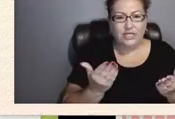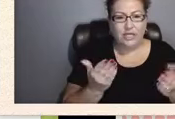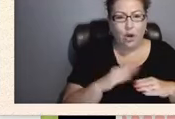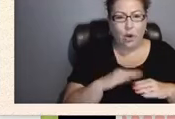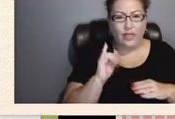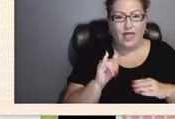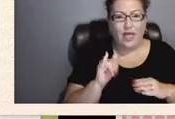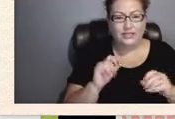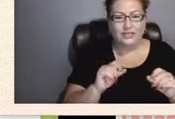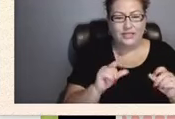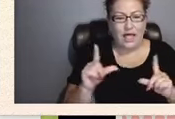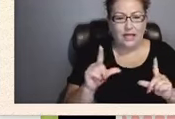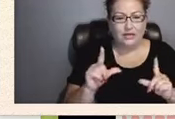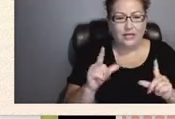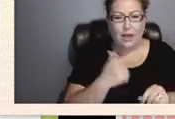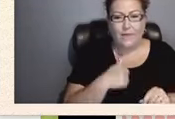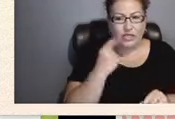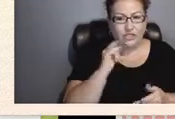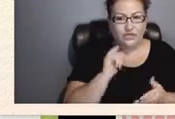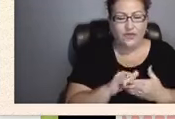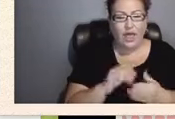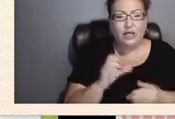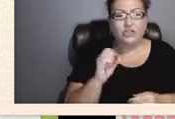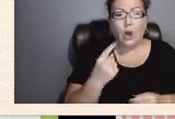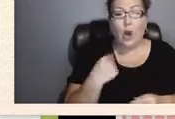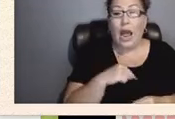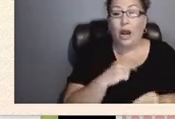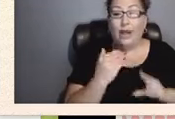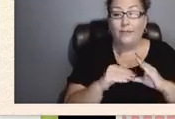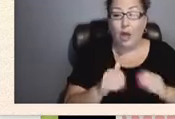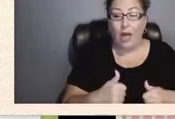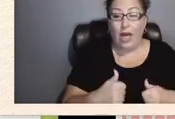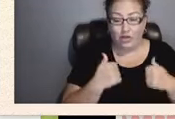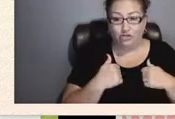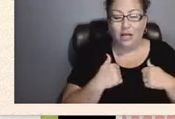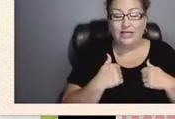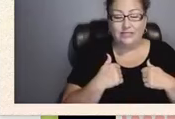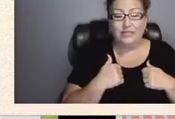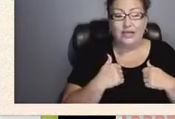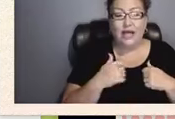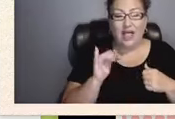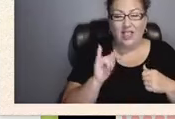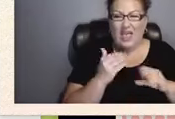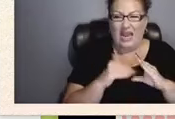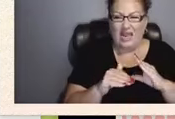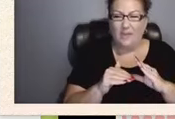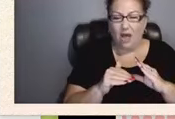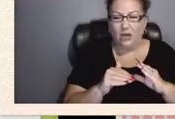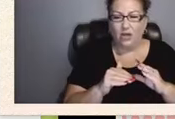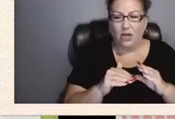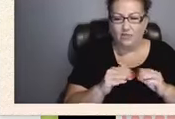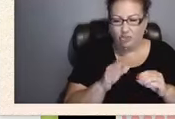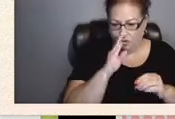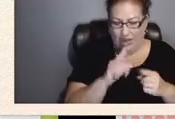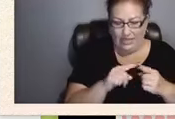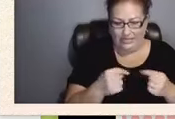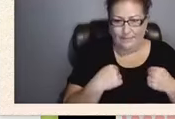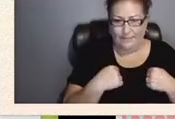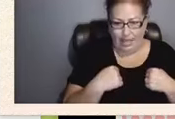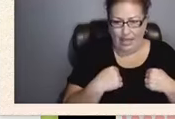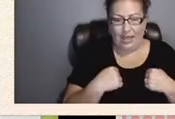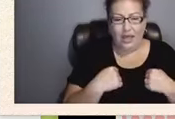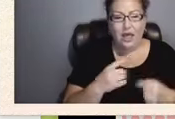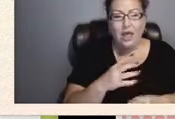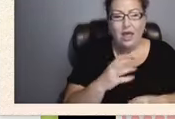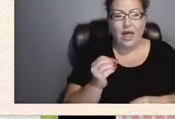Sorry, I apologize for that. So this is our email address, and this email comes directly to me and